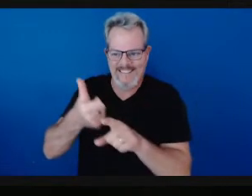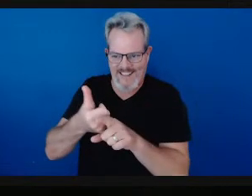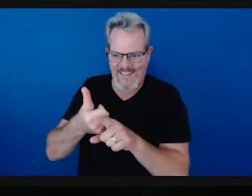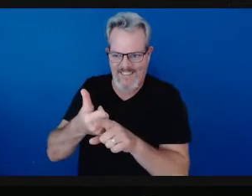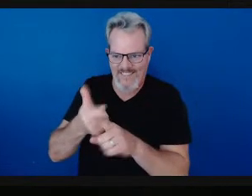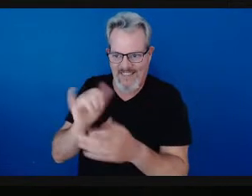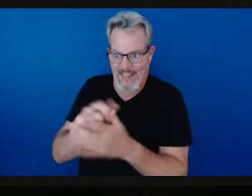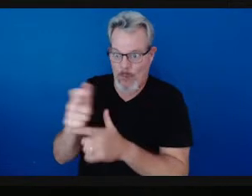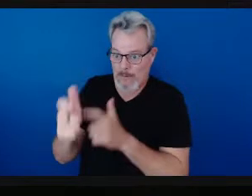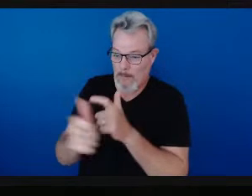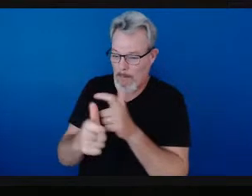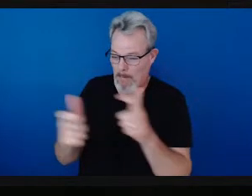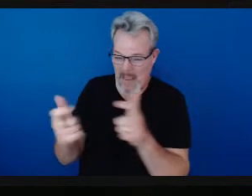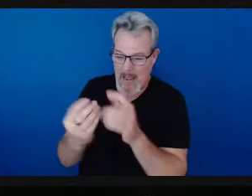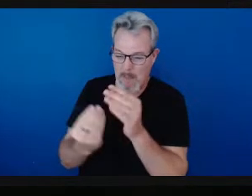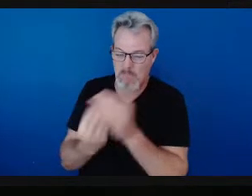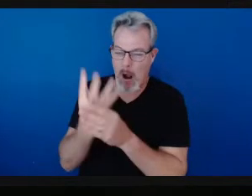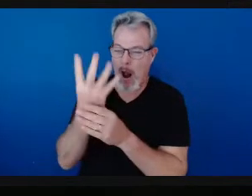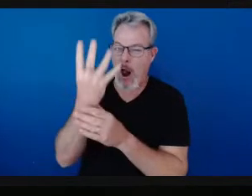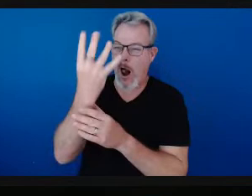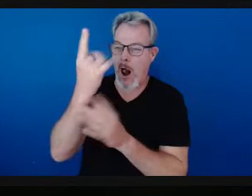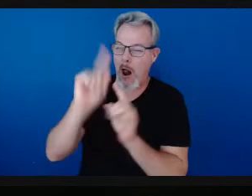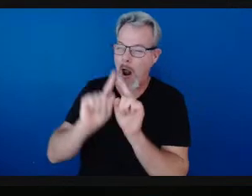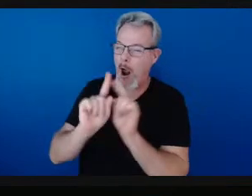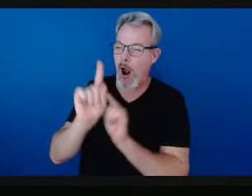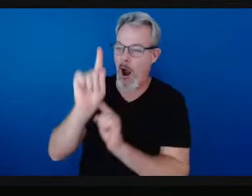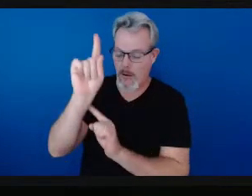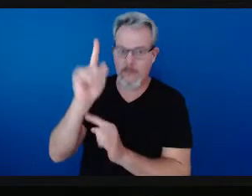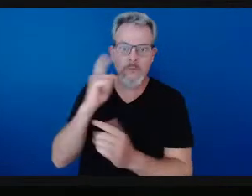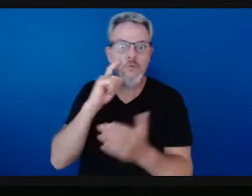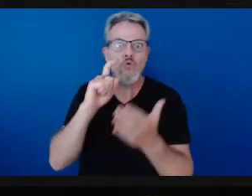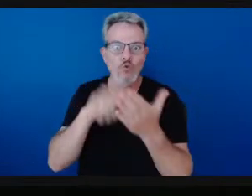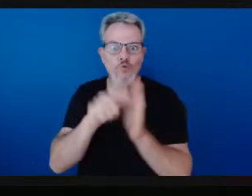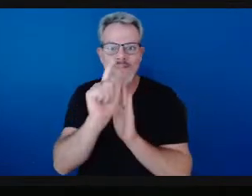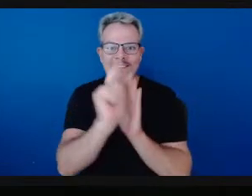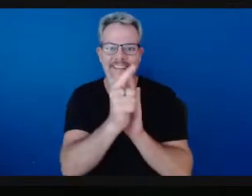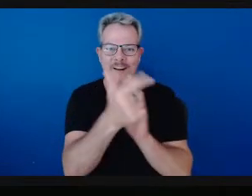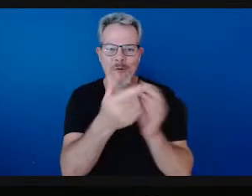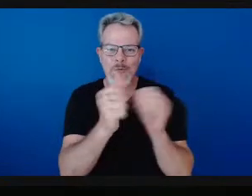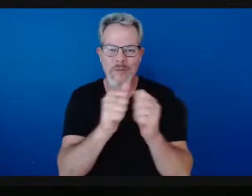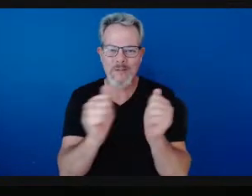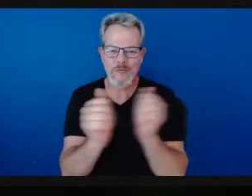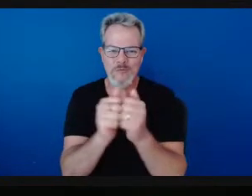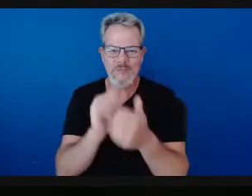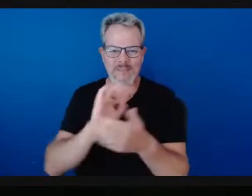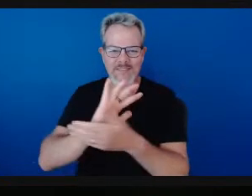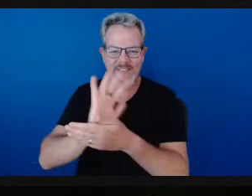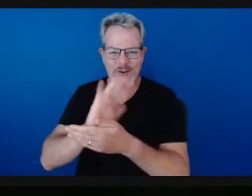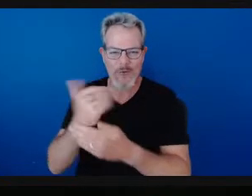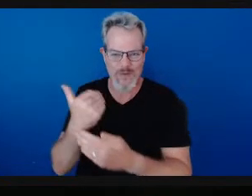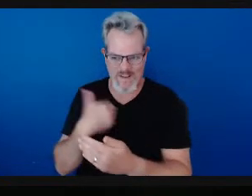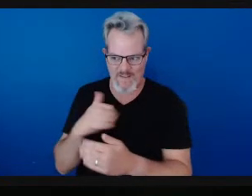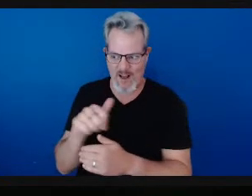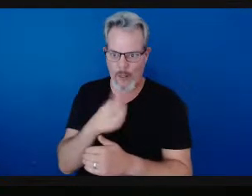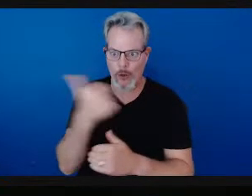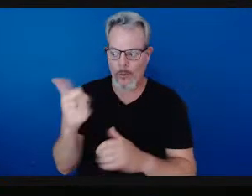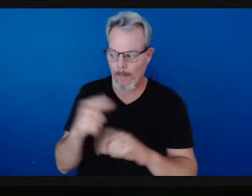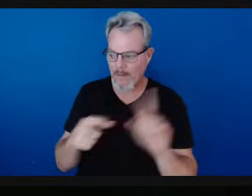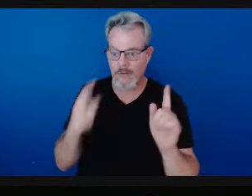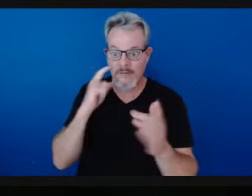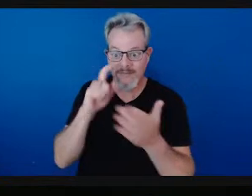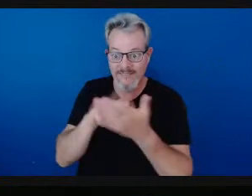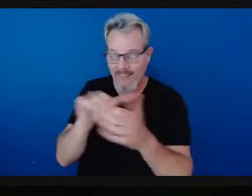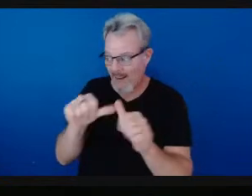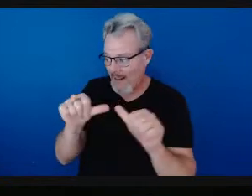That one gets really big, we'll note in the video coming up. But just to note, that's the line. It goes from there. It goes